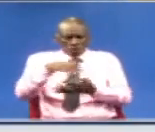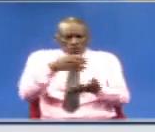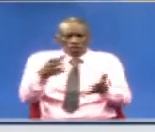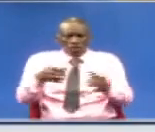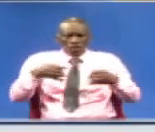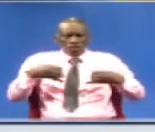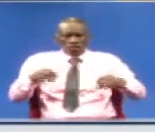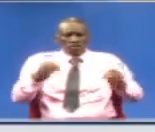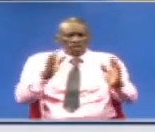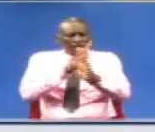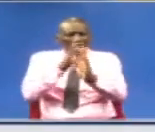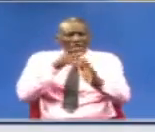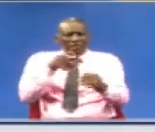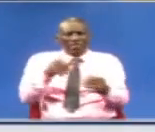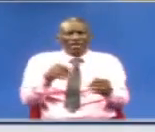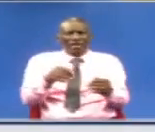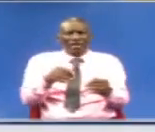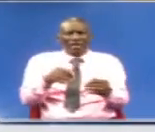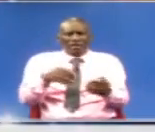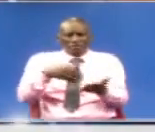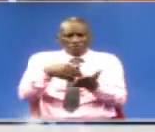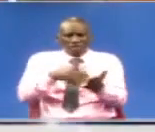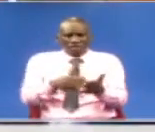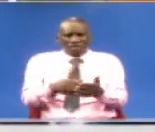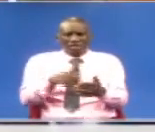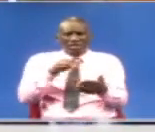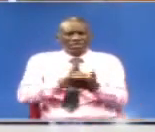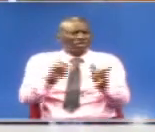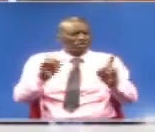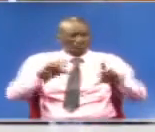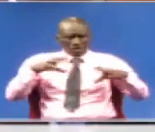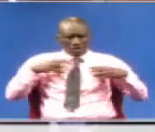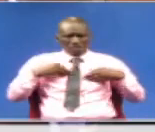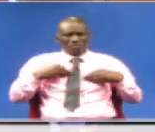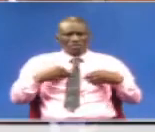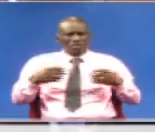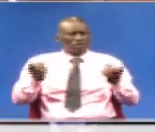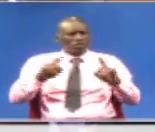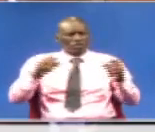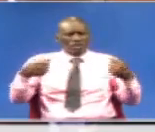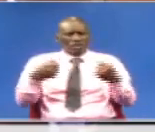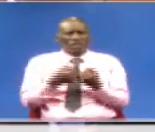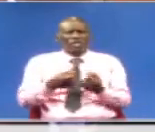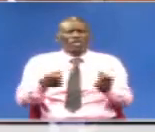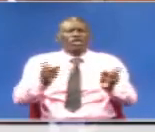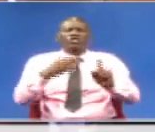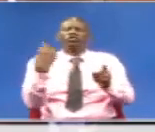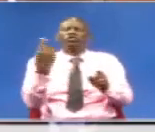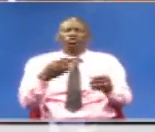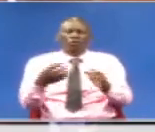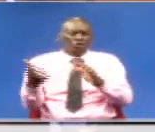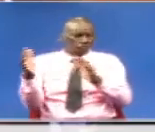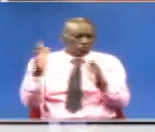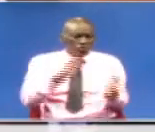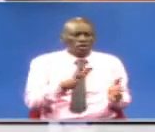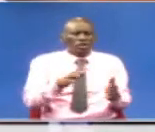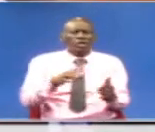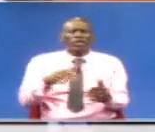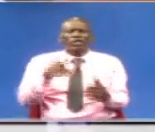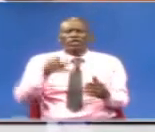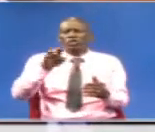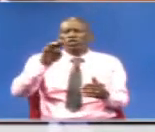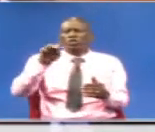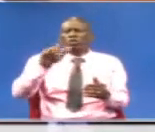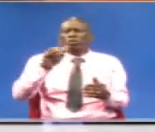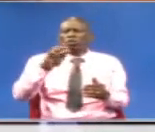try and cover up their laps. Wait, that's not a lapse, not an accident. It's not just a crash. It's moral tragedy